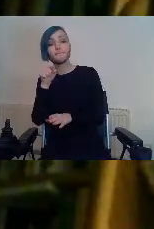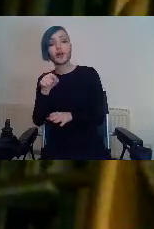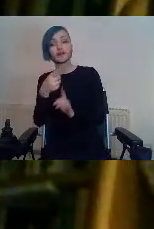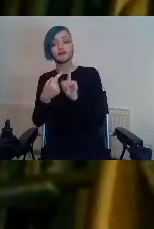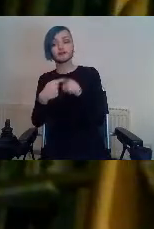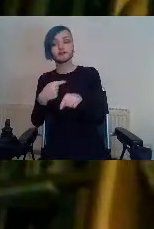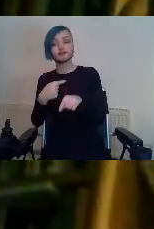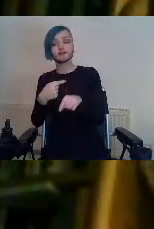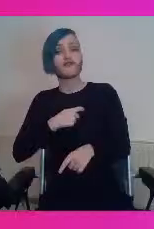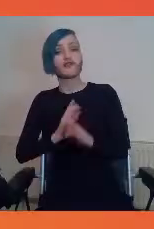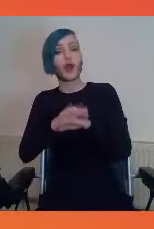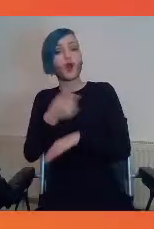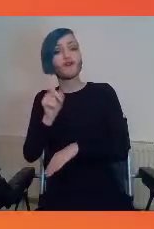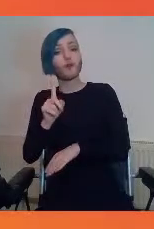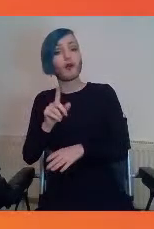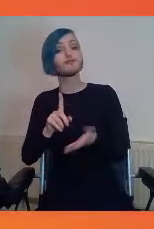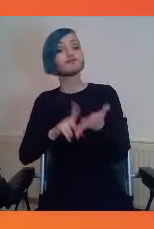ideology.